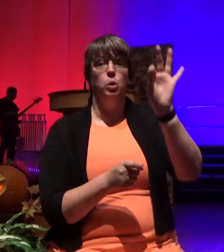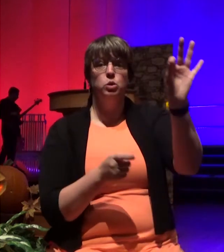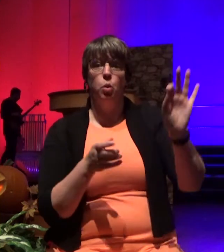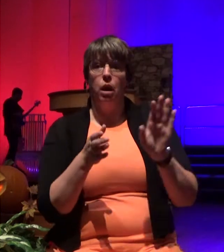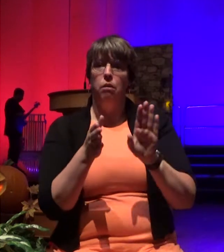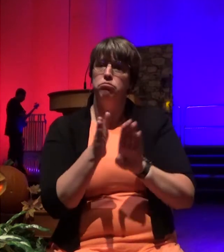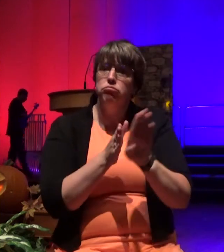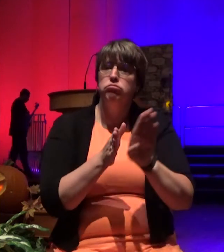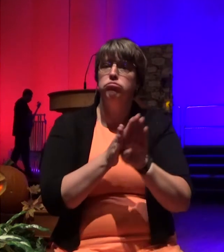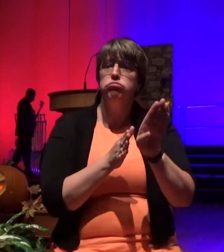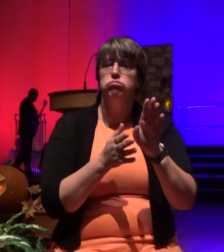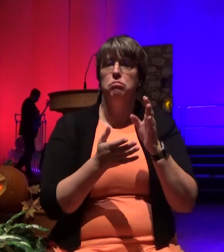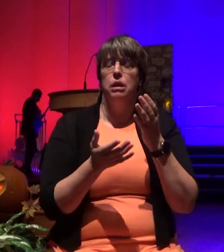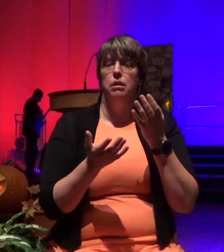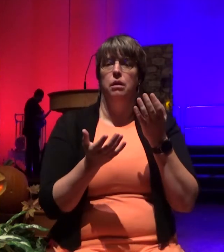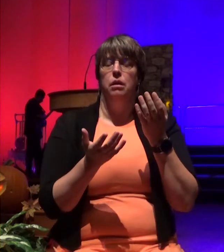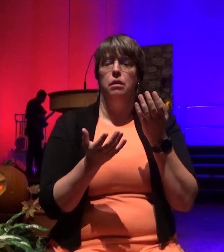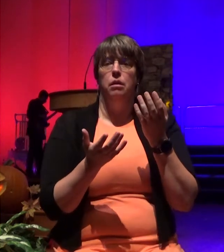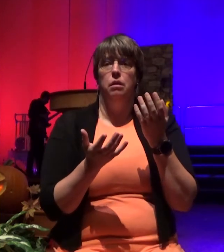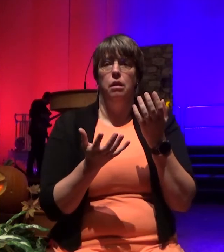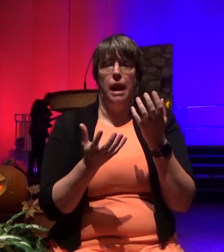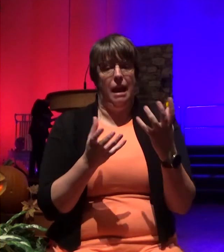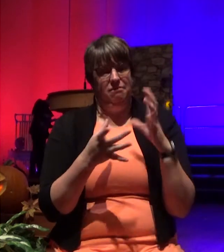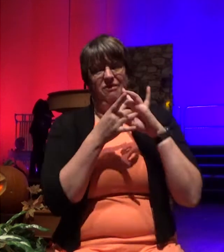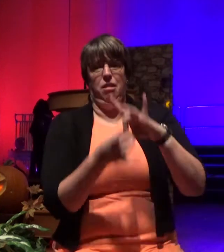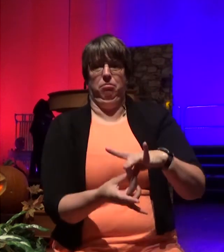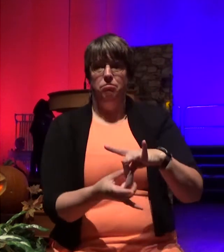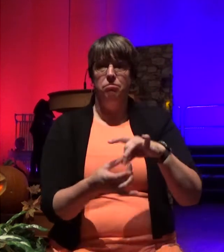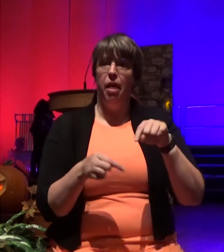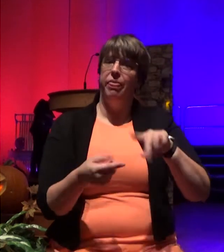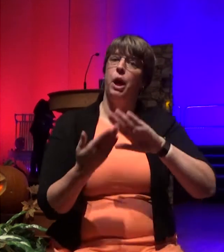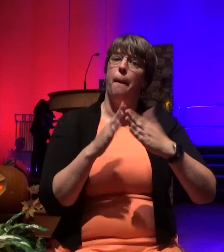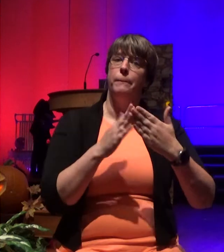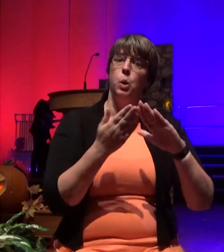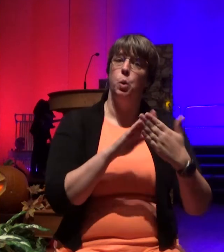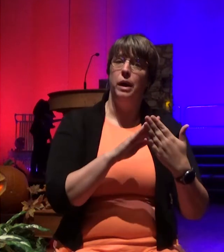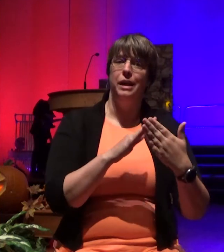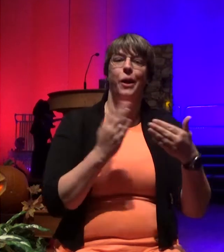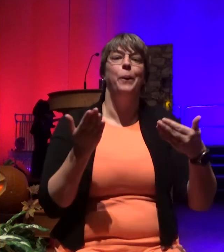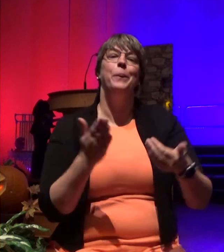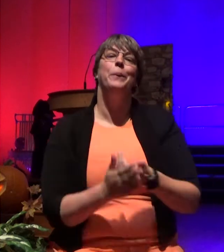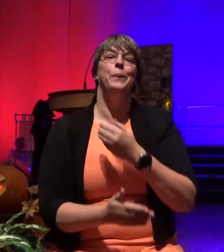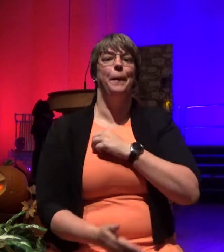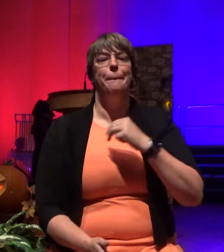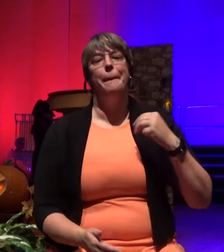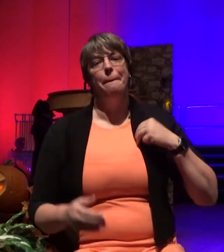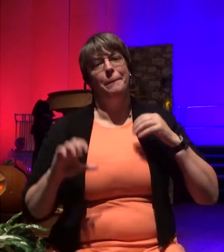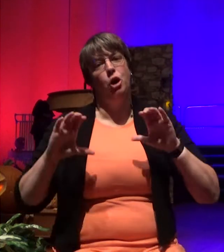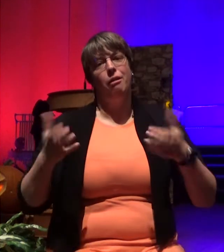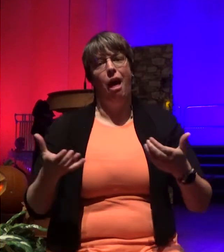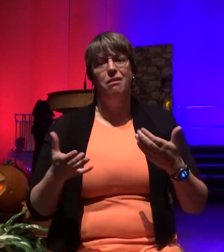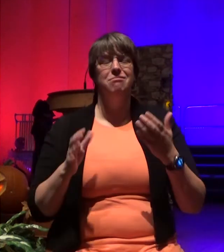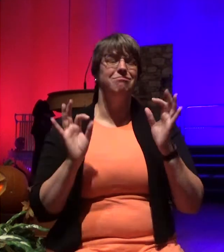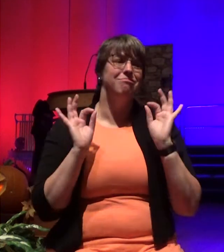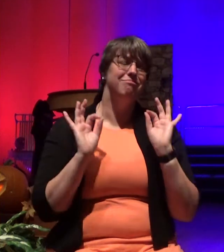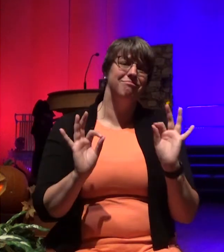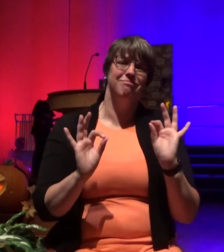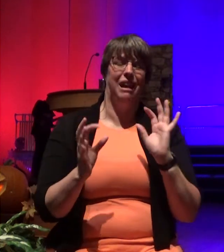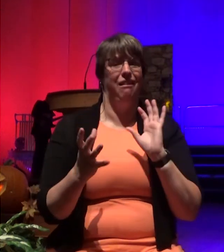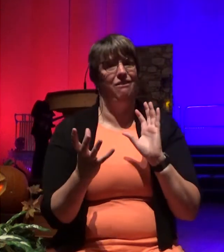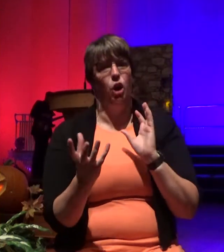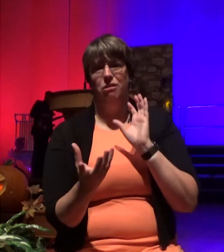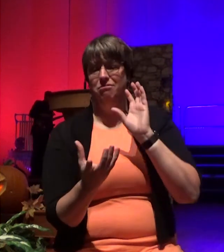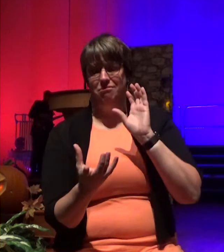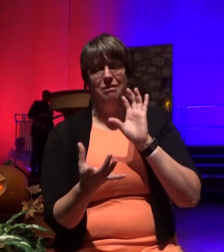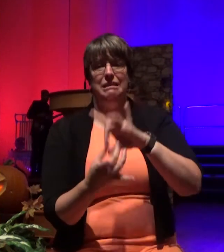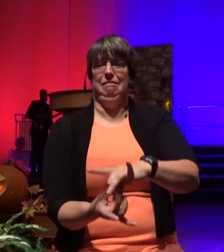in our Mile High community? Our new member class is an excellent way to connect with others while learning about our programs and how they can